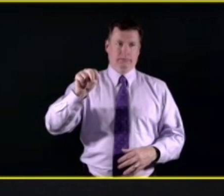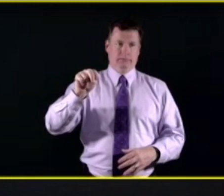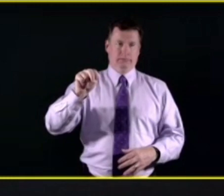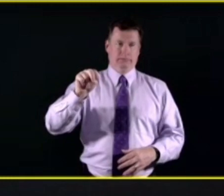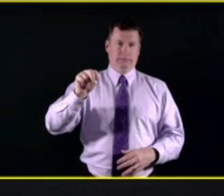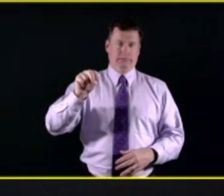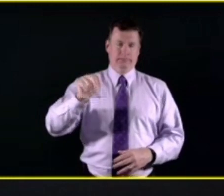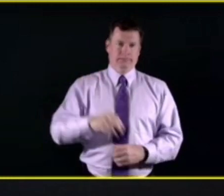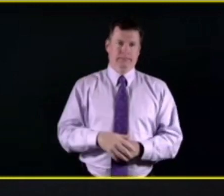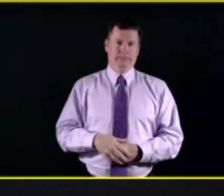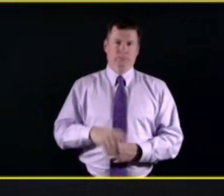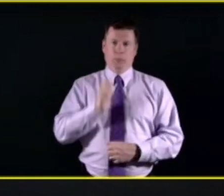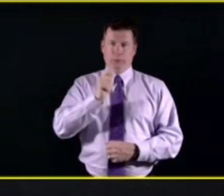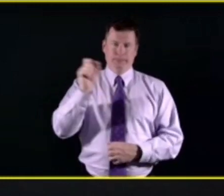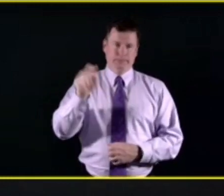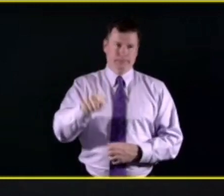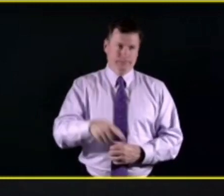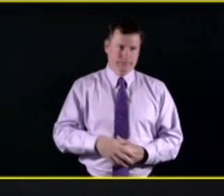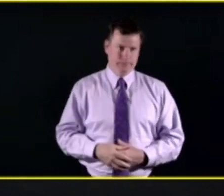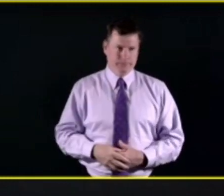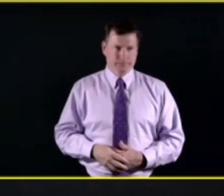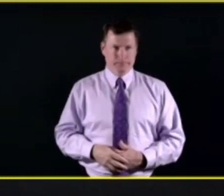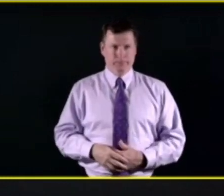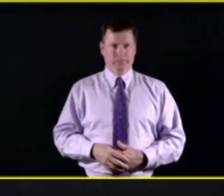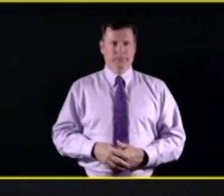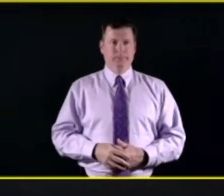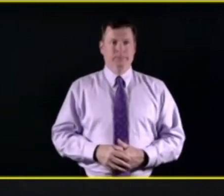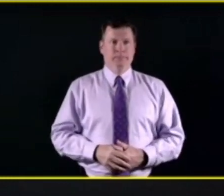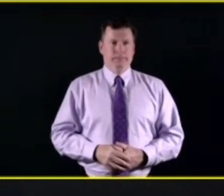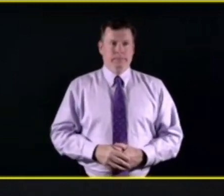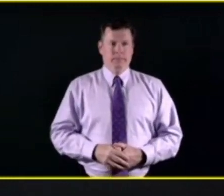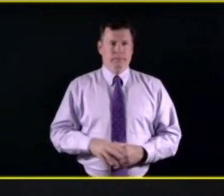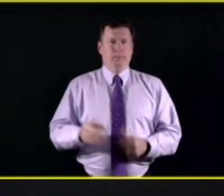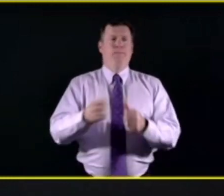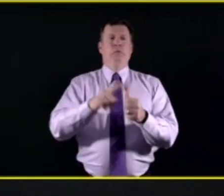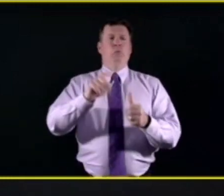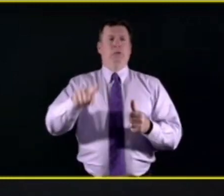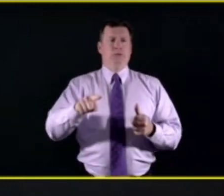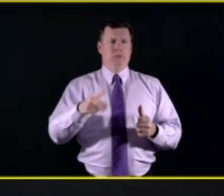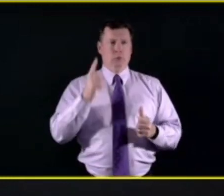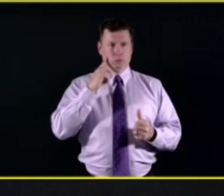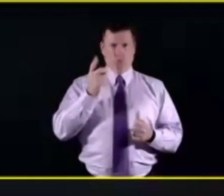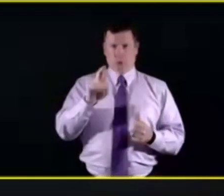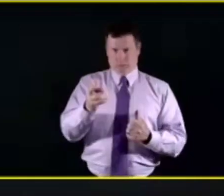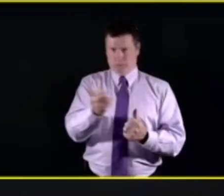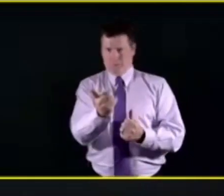My first question is for Dr. Falsey and Dr. Walsh.